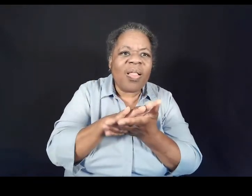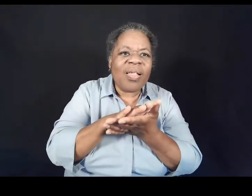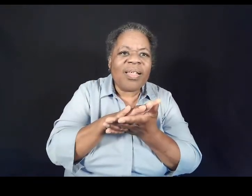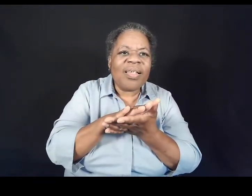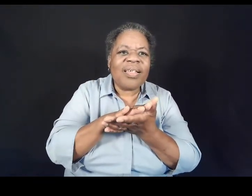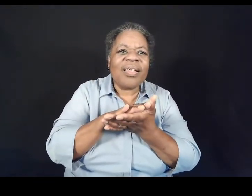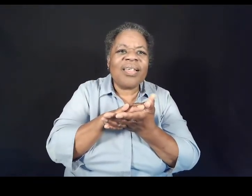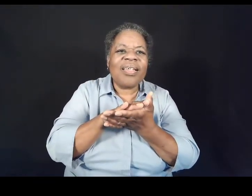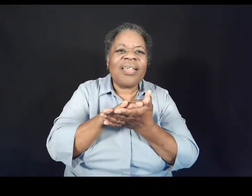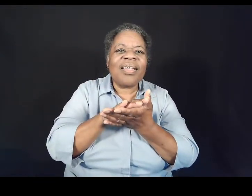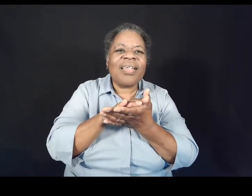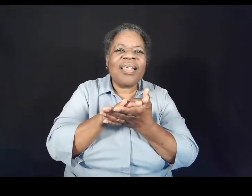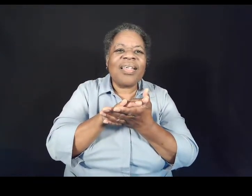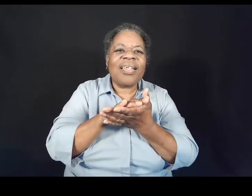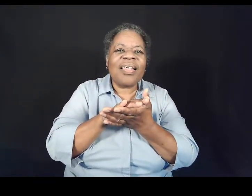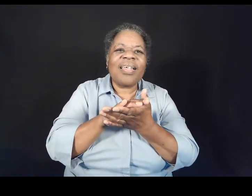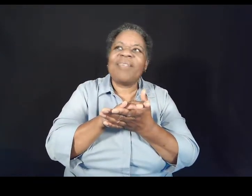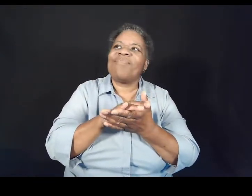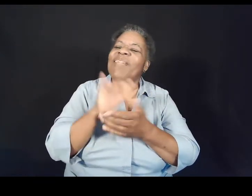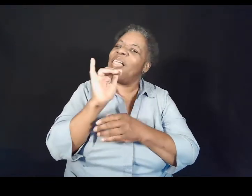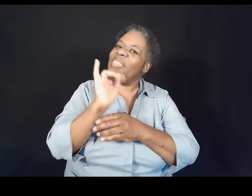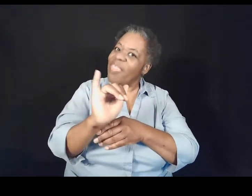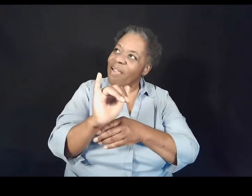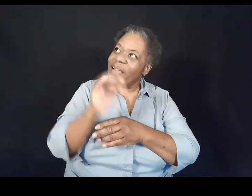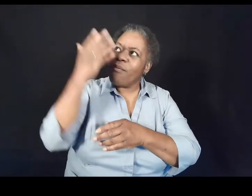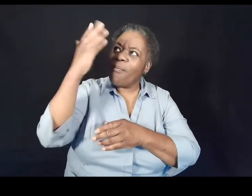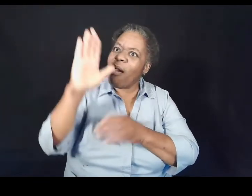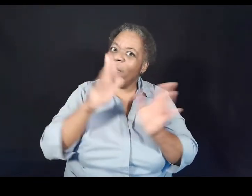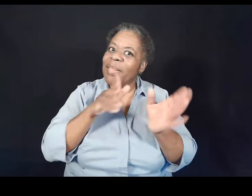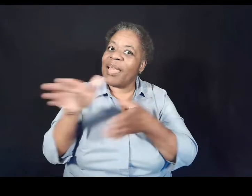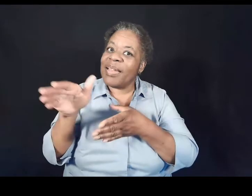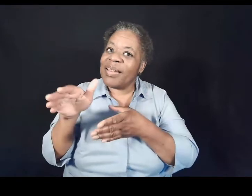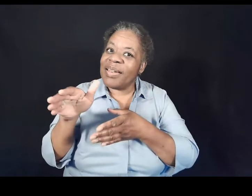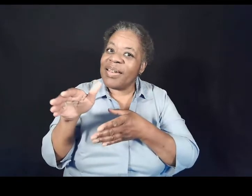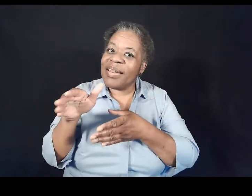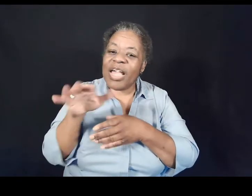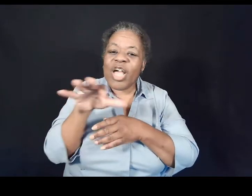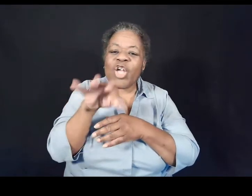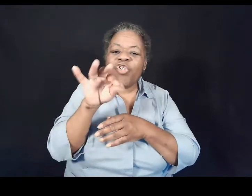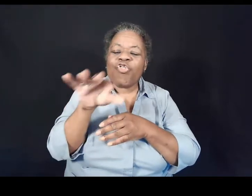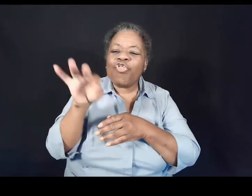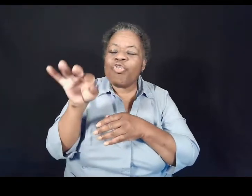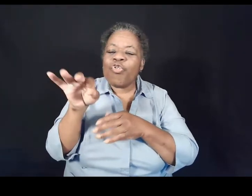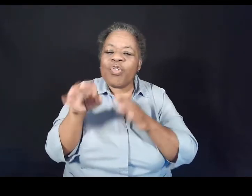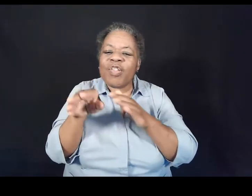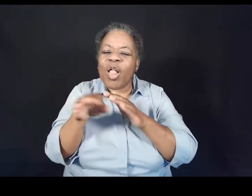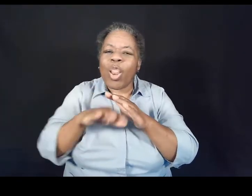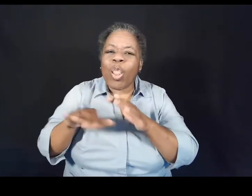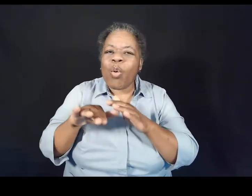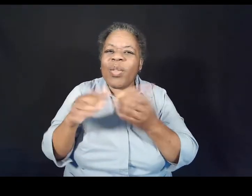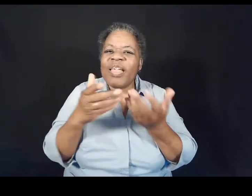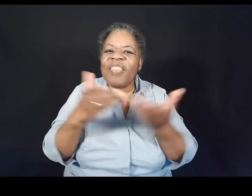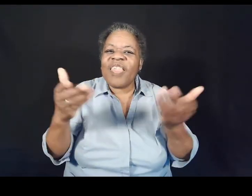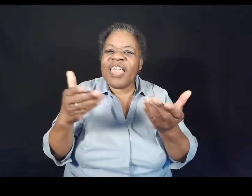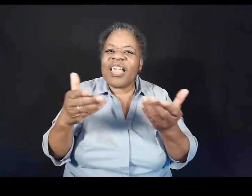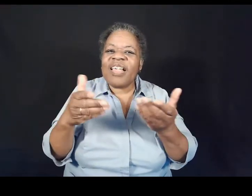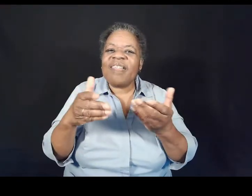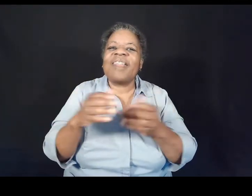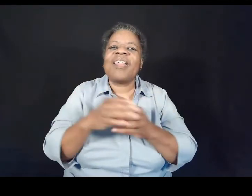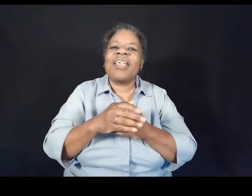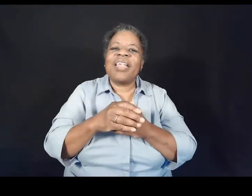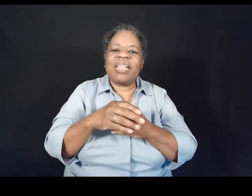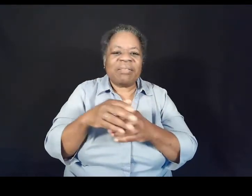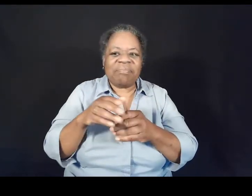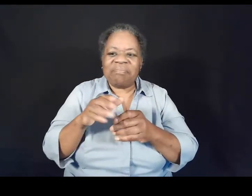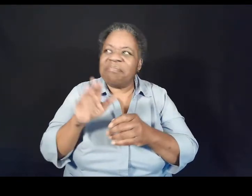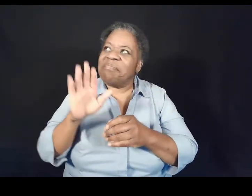That's always been God's strategy, to choose lowly things and unlikely people to advance his